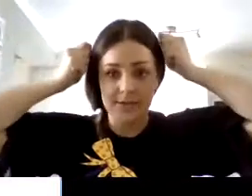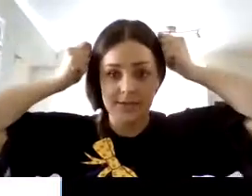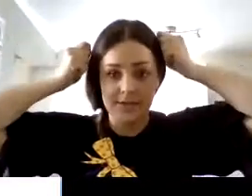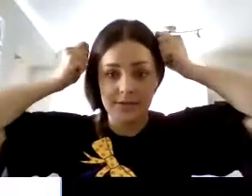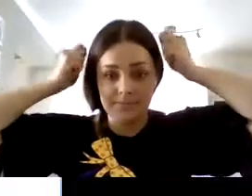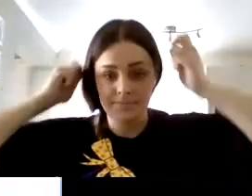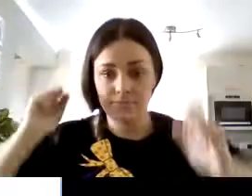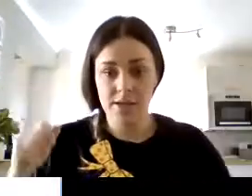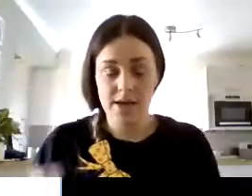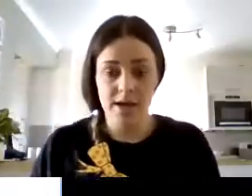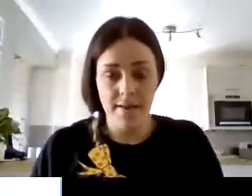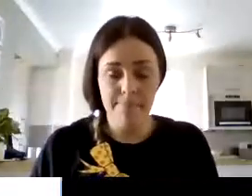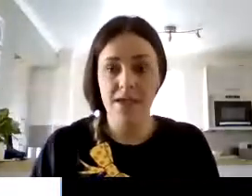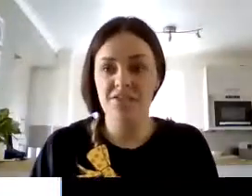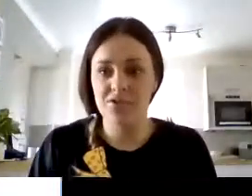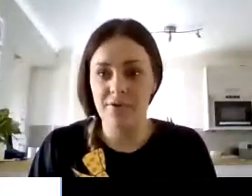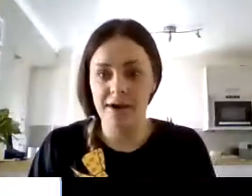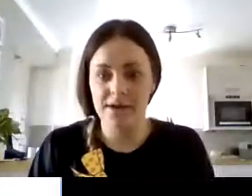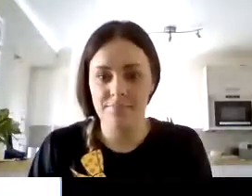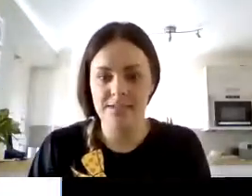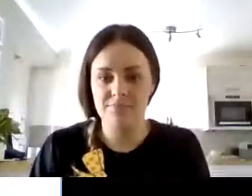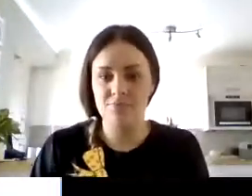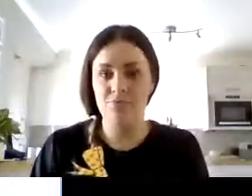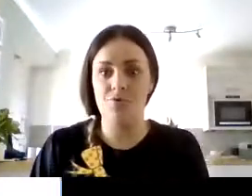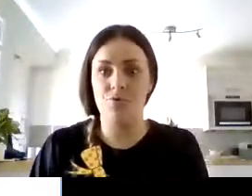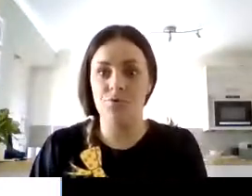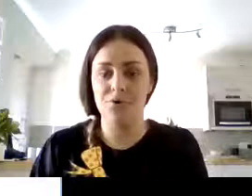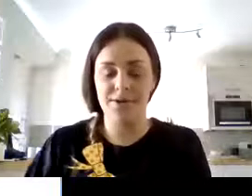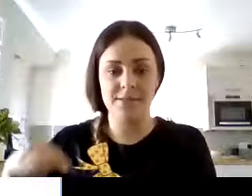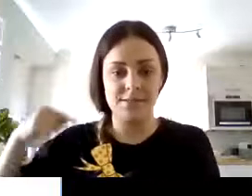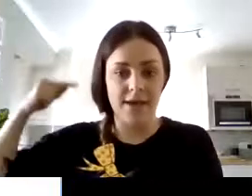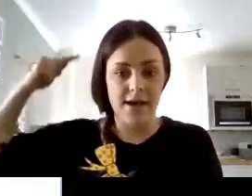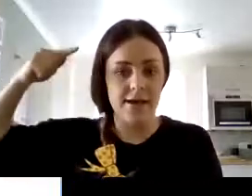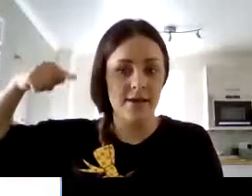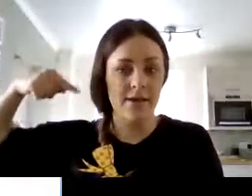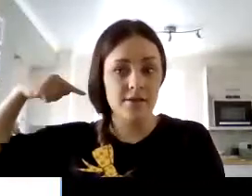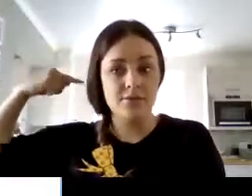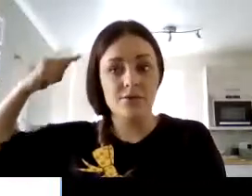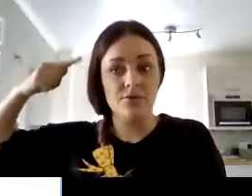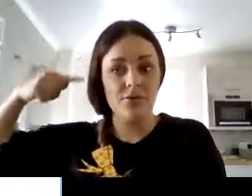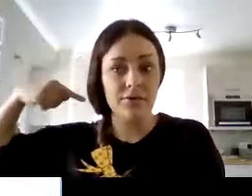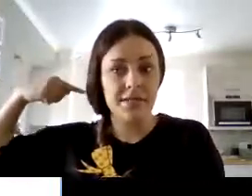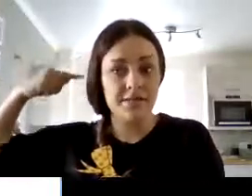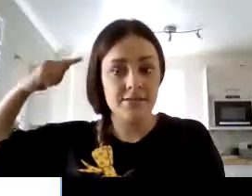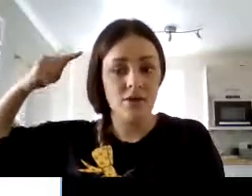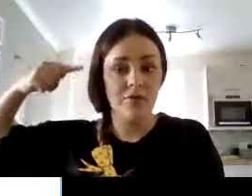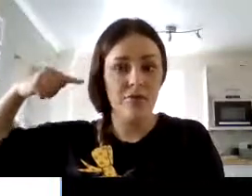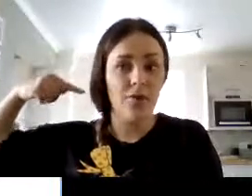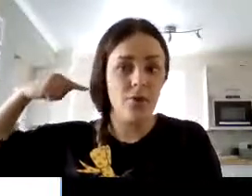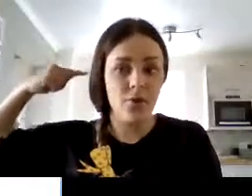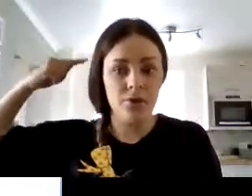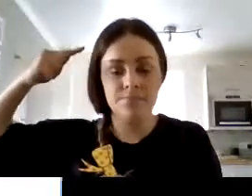hat. Okay. And the dragon makes a roar noise, okay? So